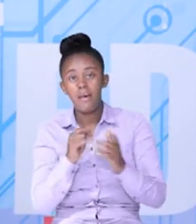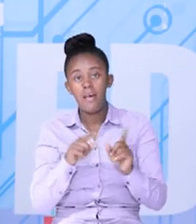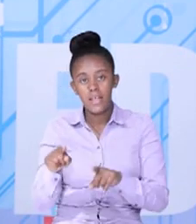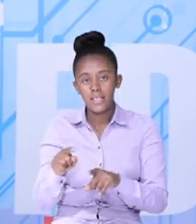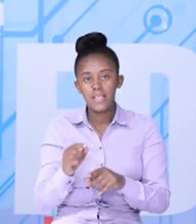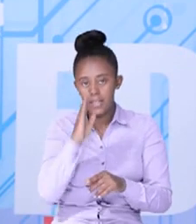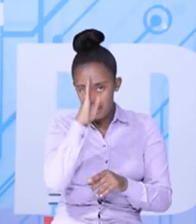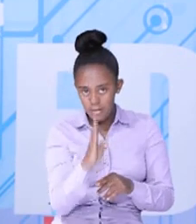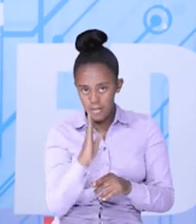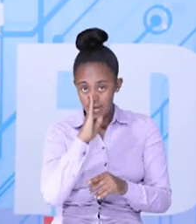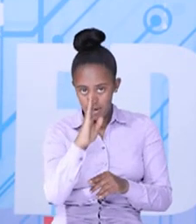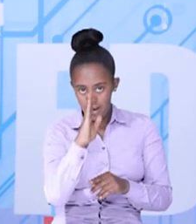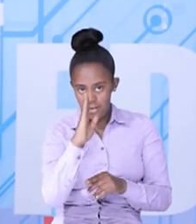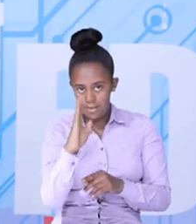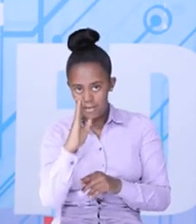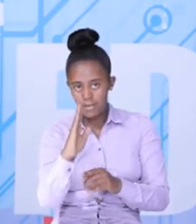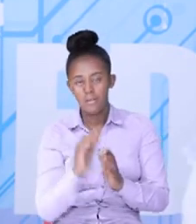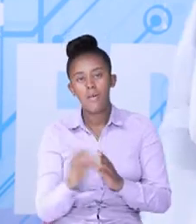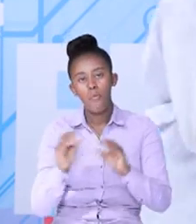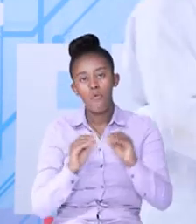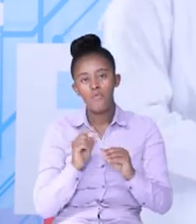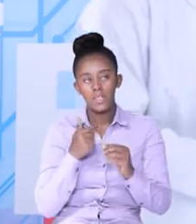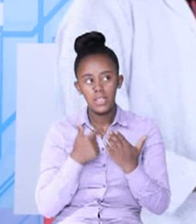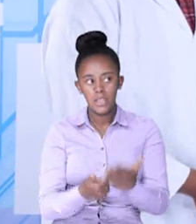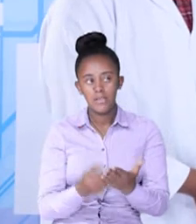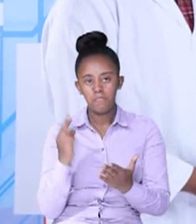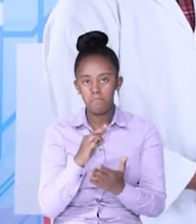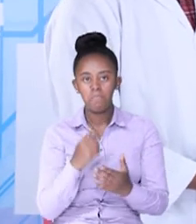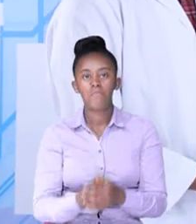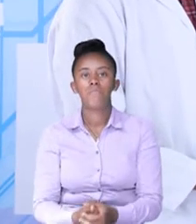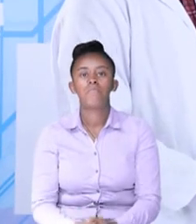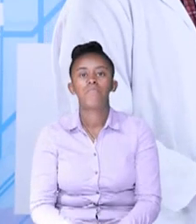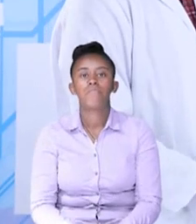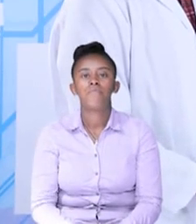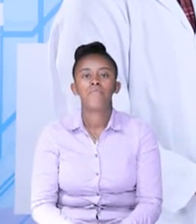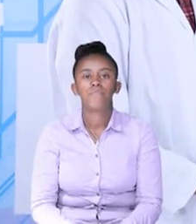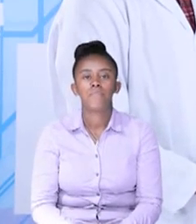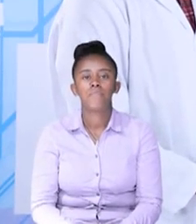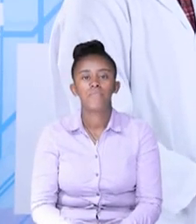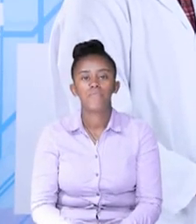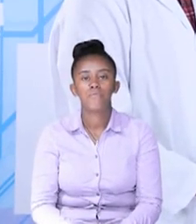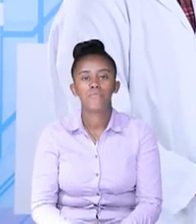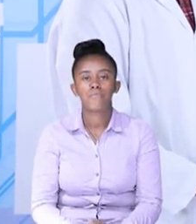a straight line. It tends to move this way. So let's try to see this.